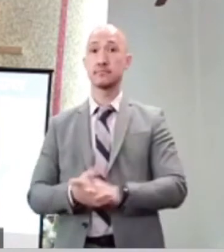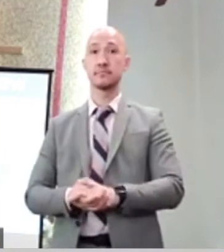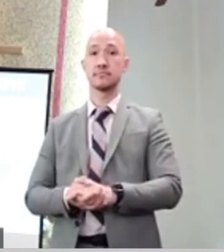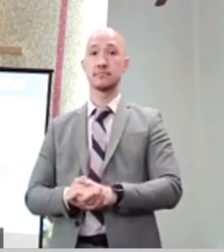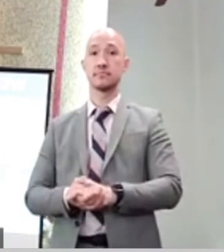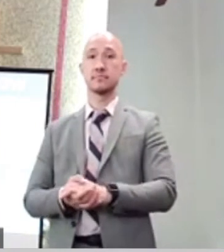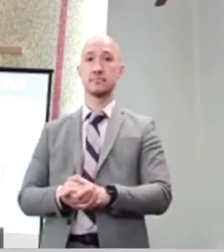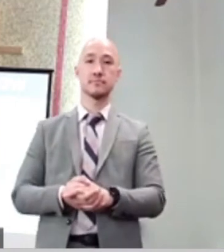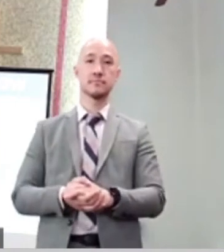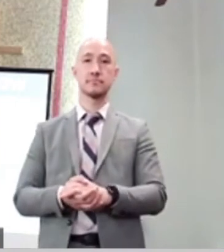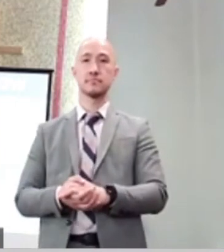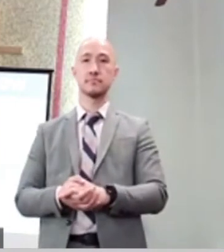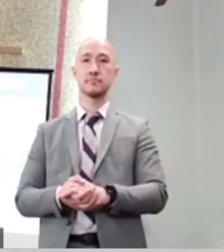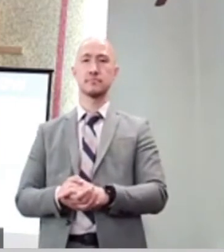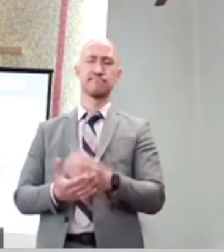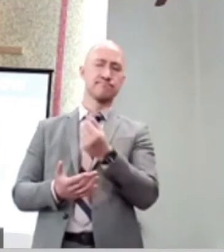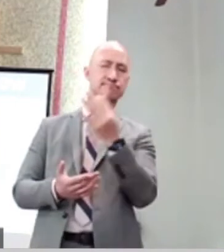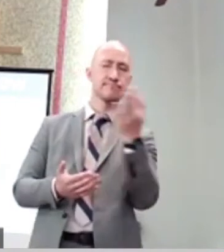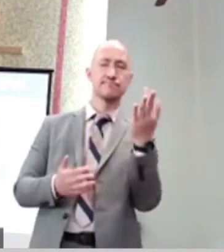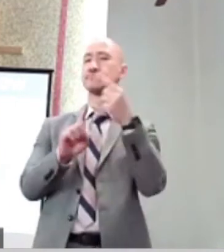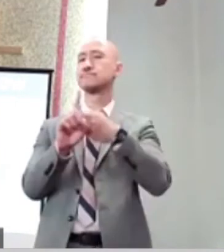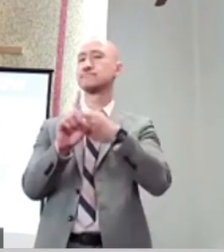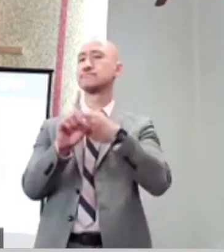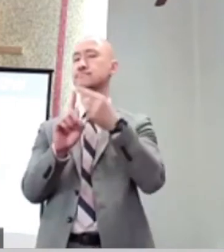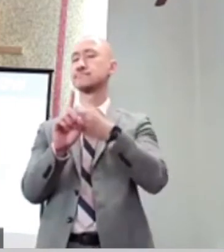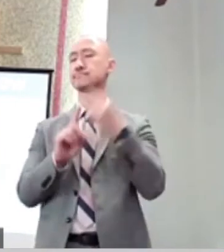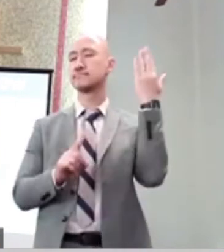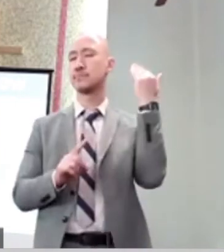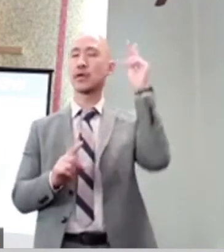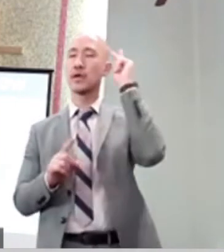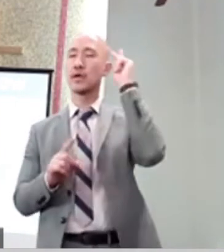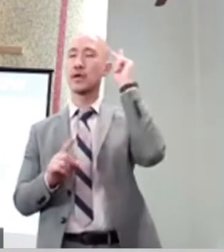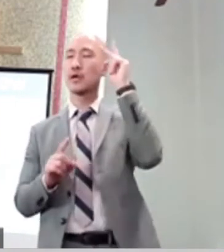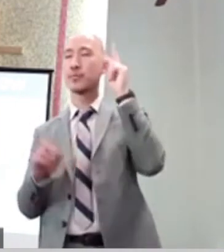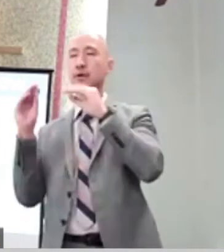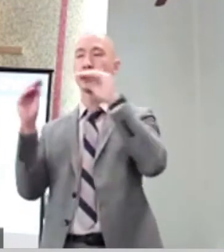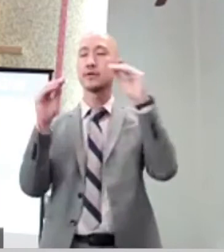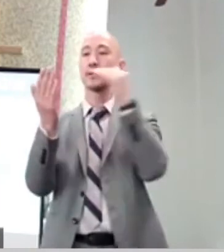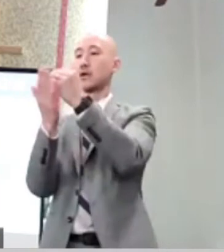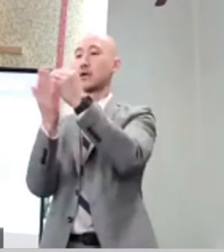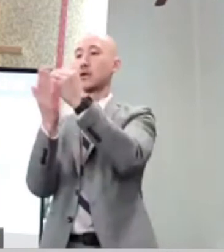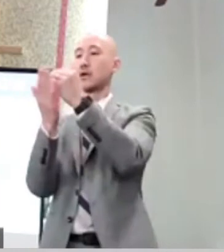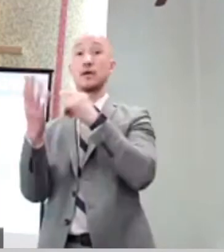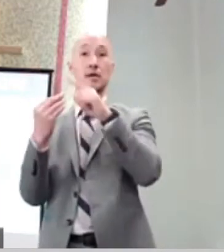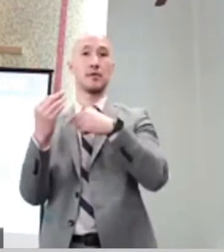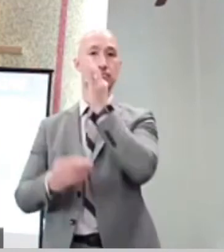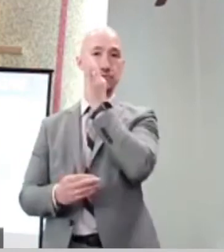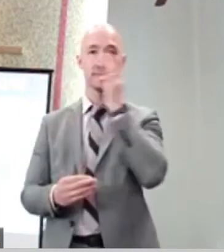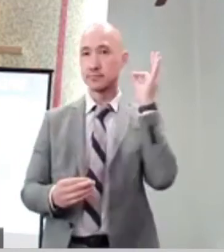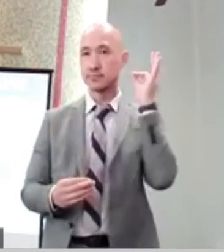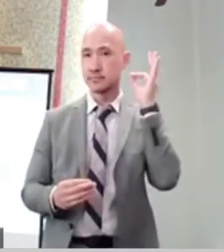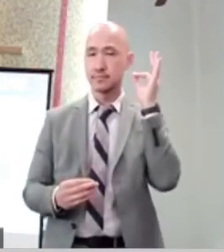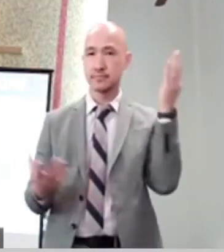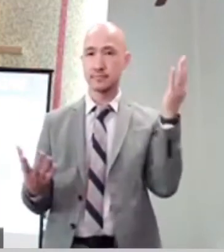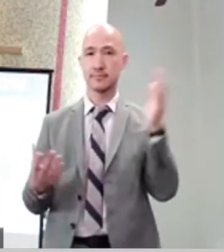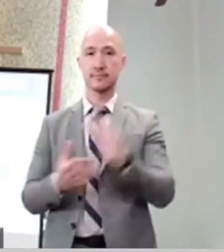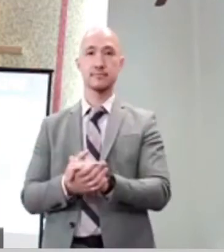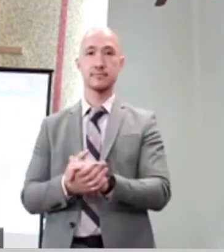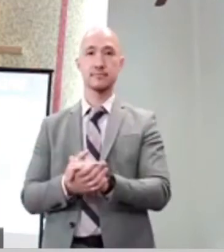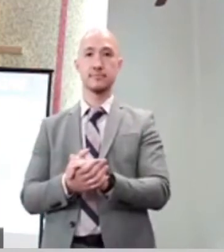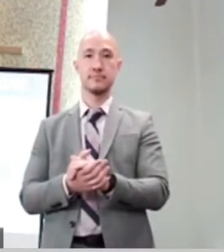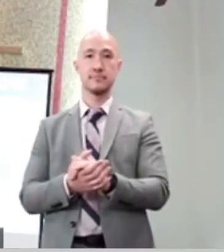bit of a lesson on fasting, because we've done that in these last few years. We've had enough reasons to fast.